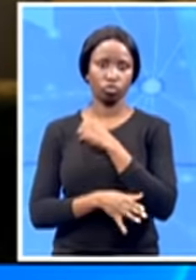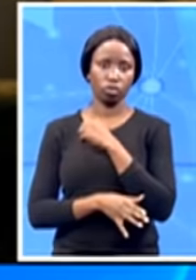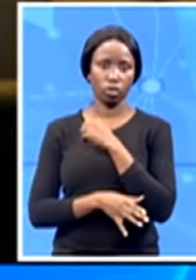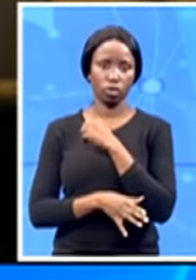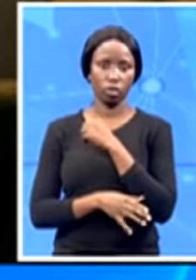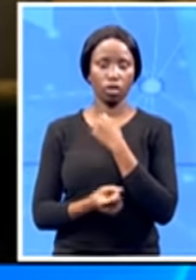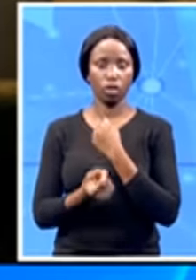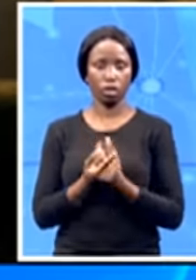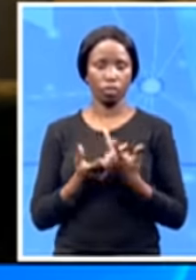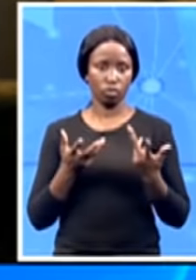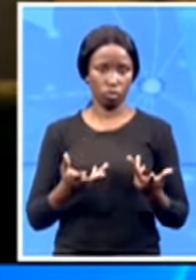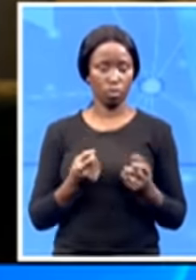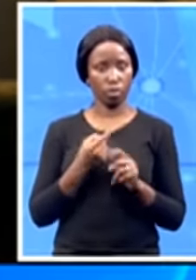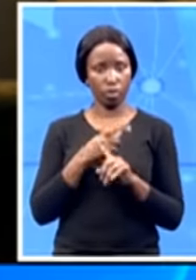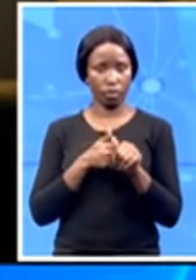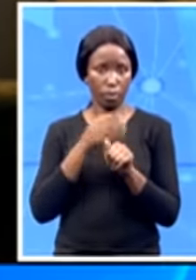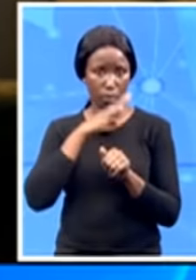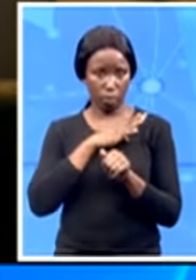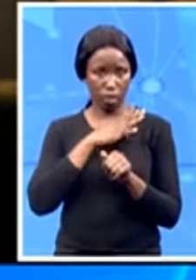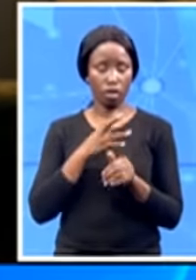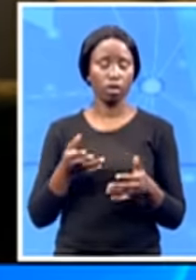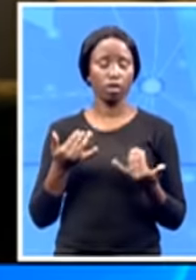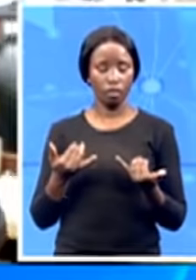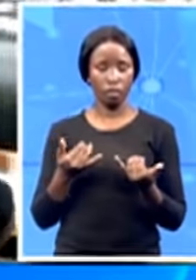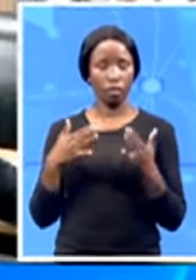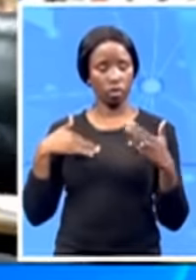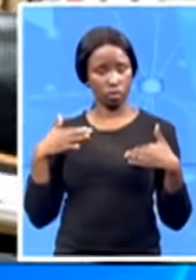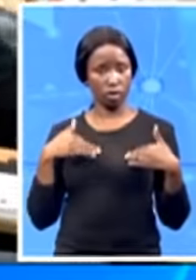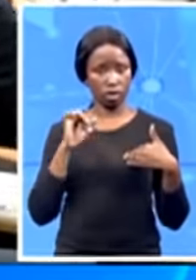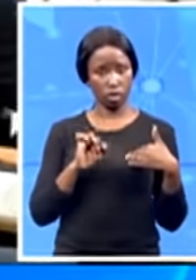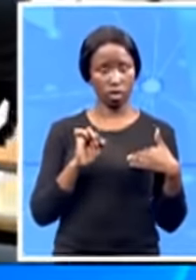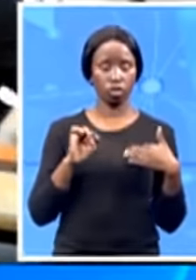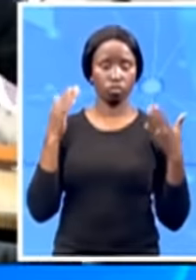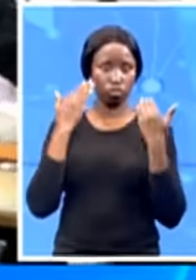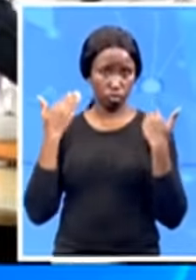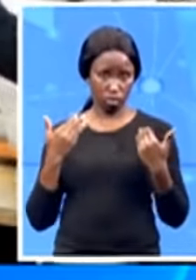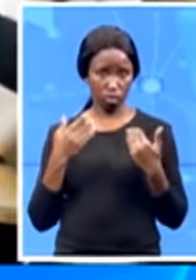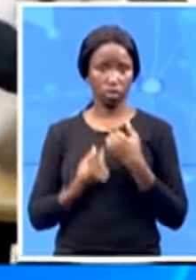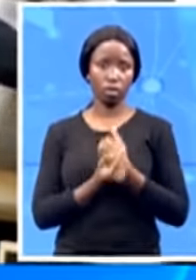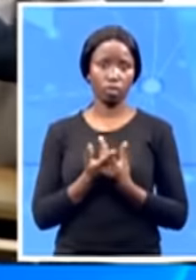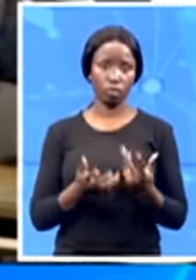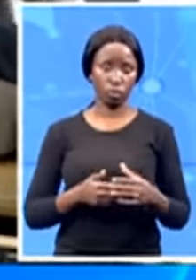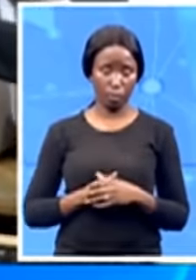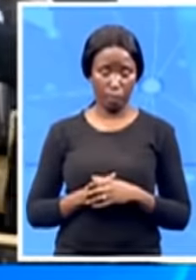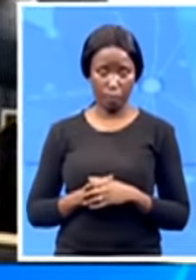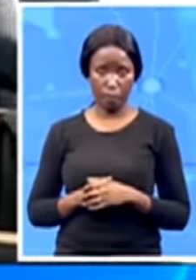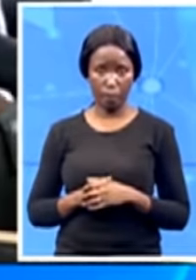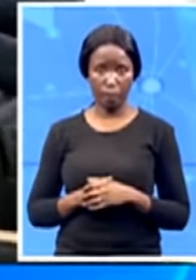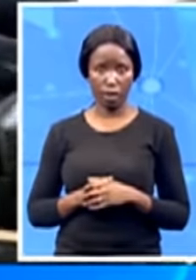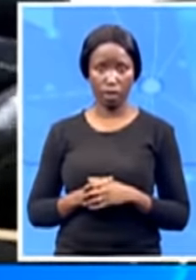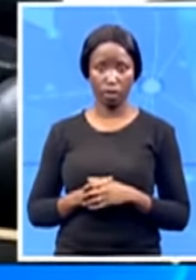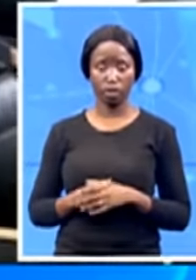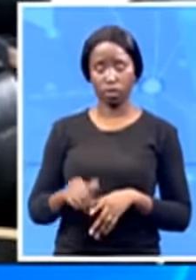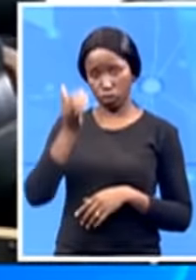law and the administration of justice prevails. Zuma has to hand himself over to a police station within